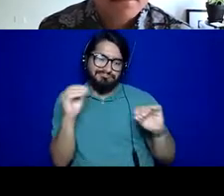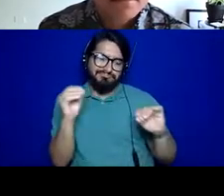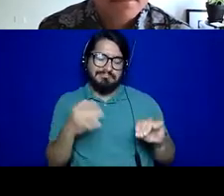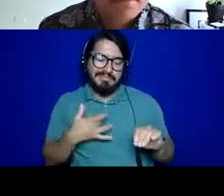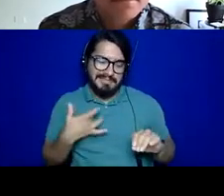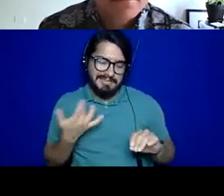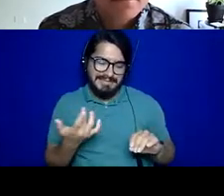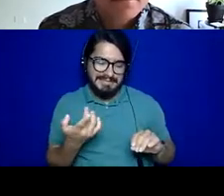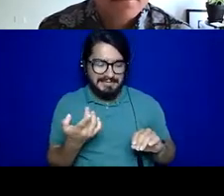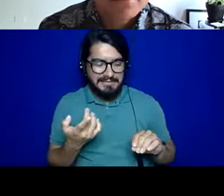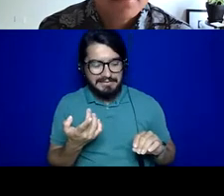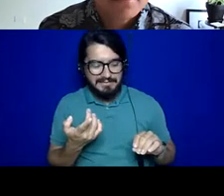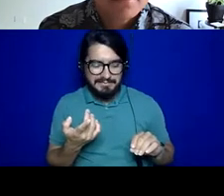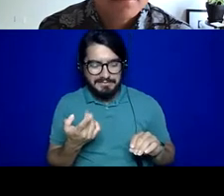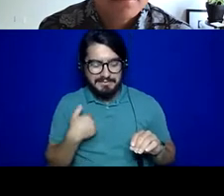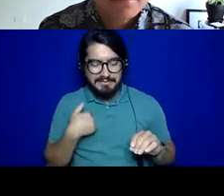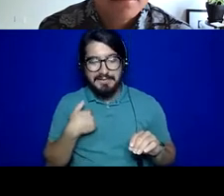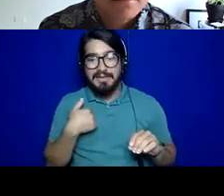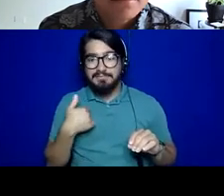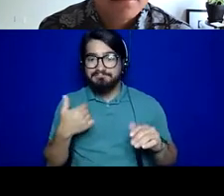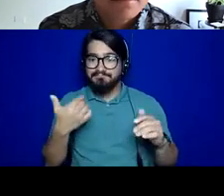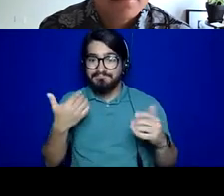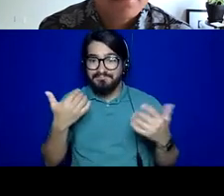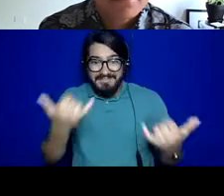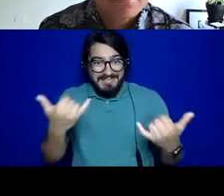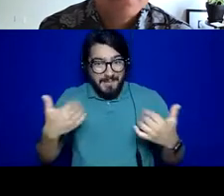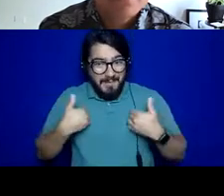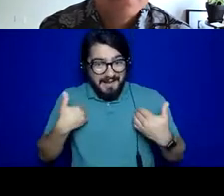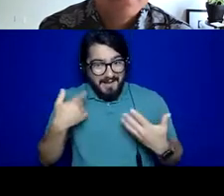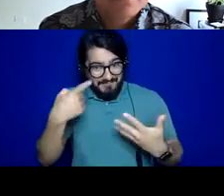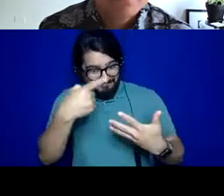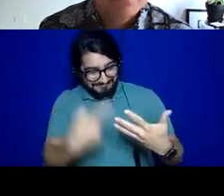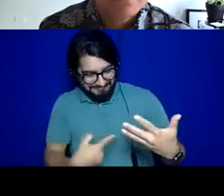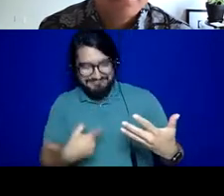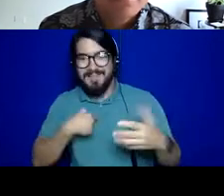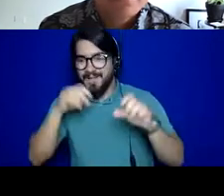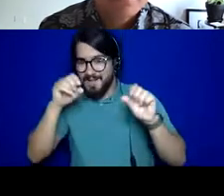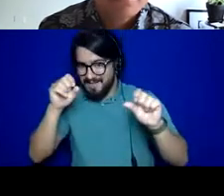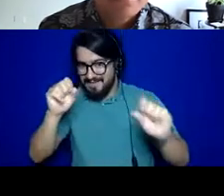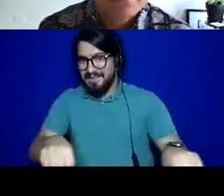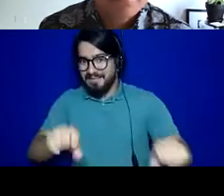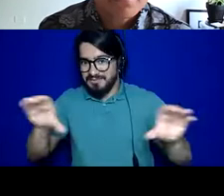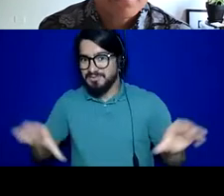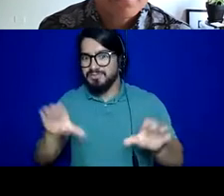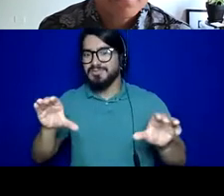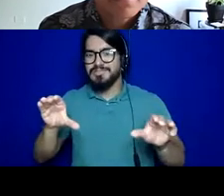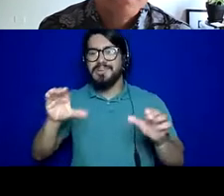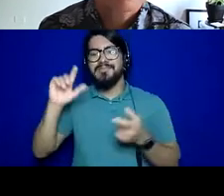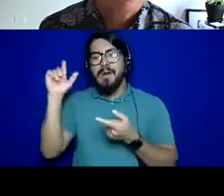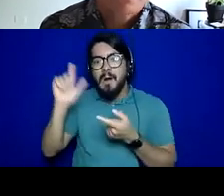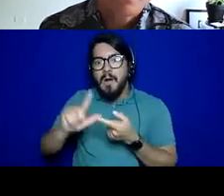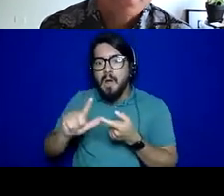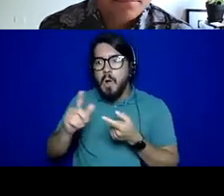like I have things I can do to lower, you know, this feeling of being heard